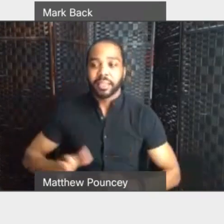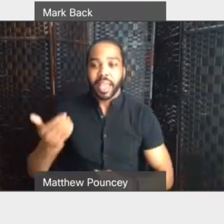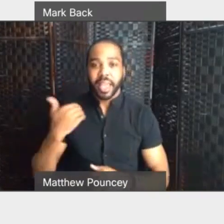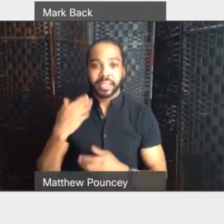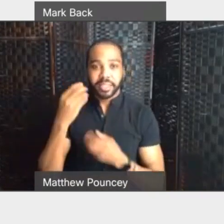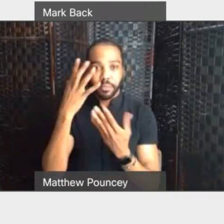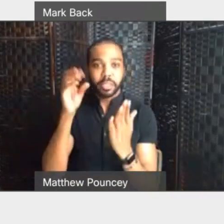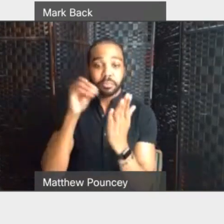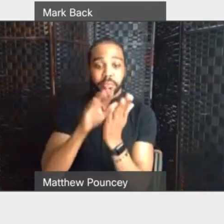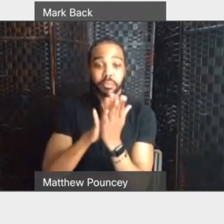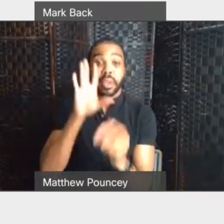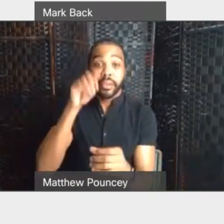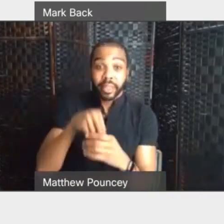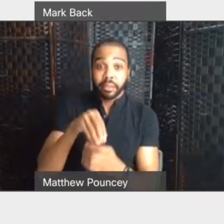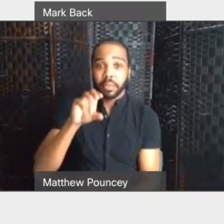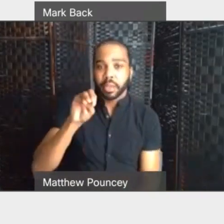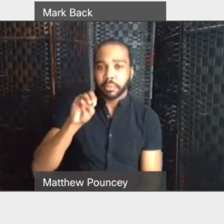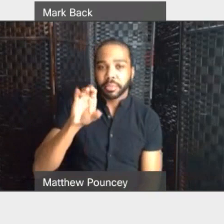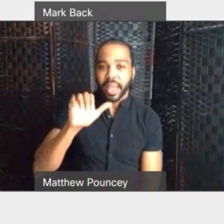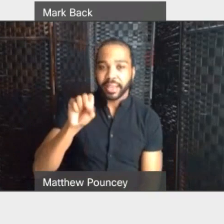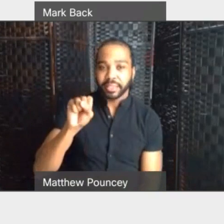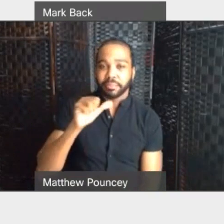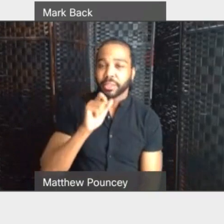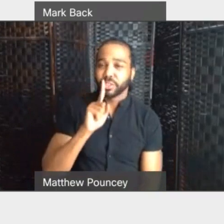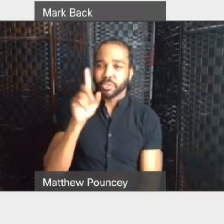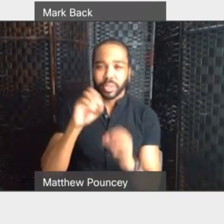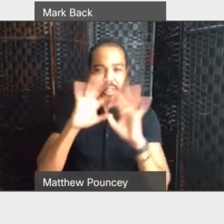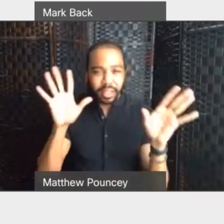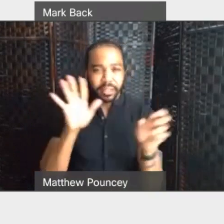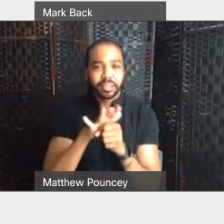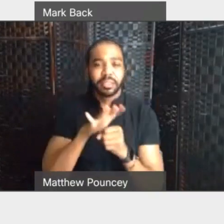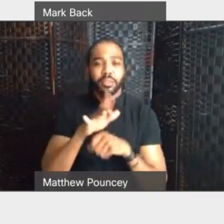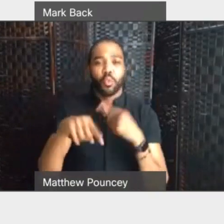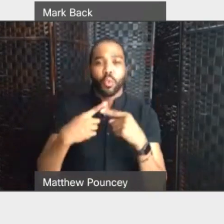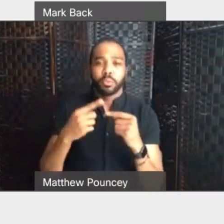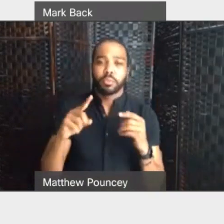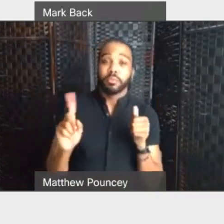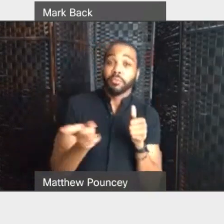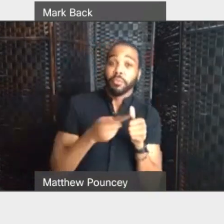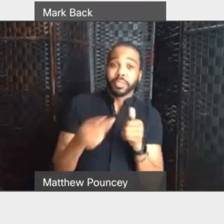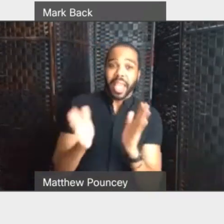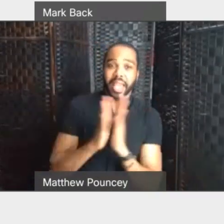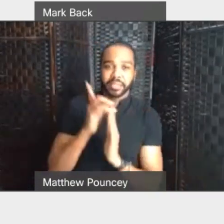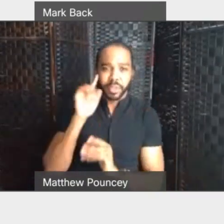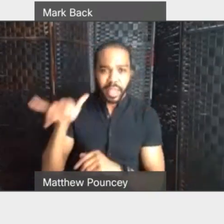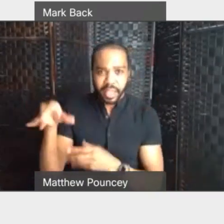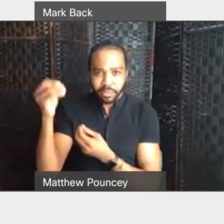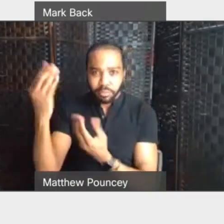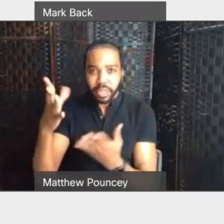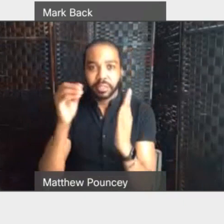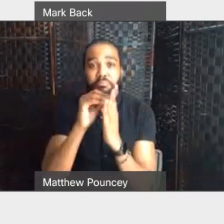in MCIS. And I don't know if we were clear enough when we initially asked for the data to be